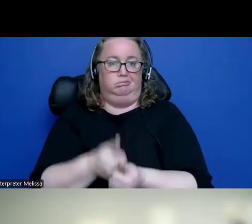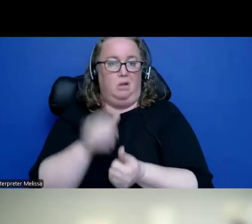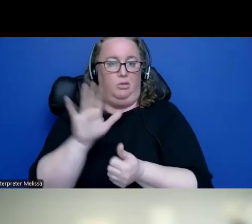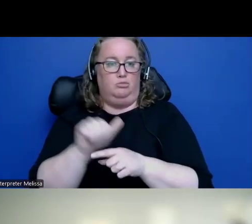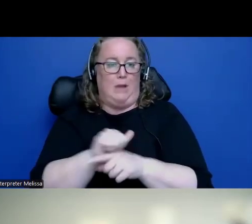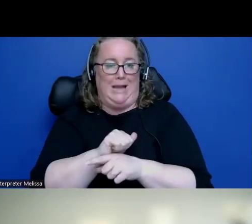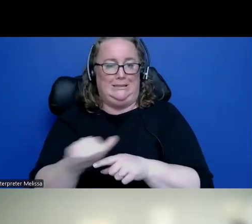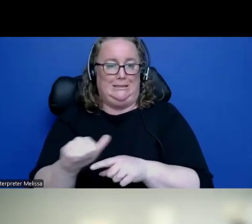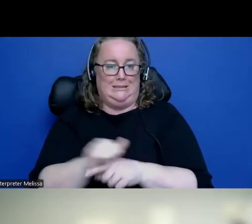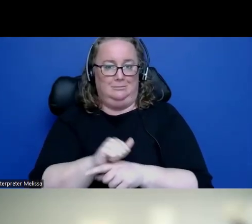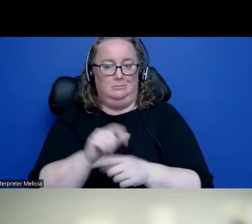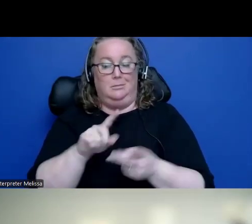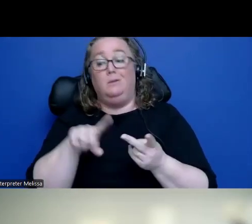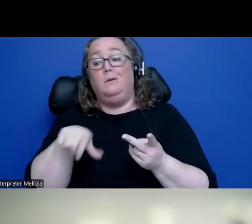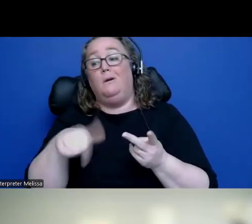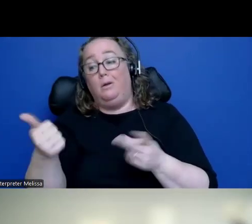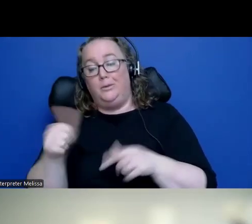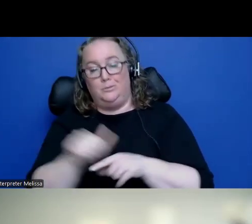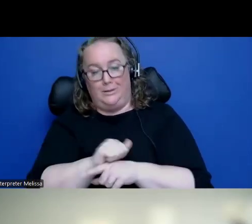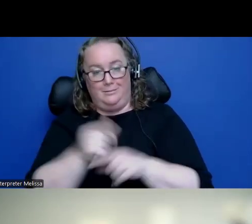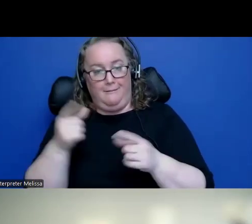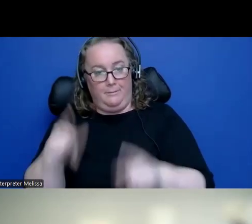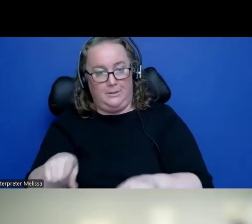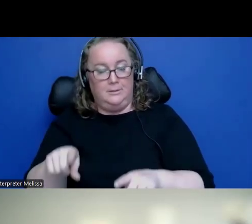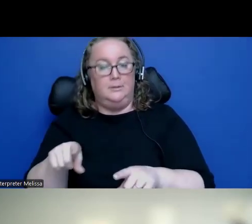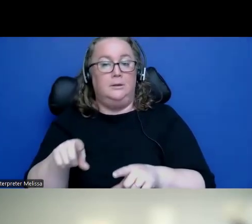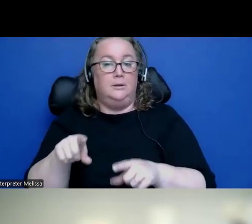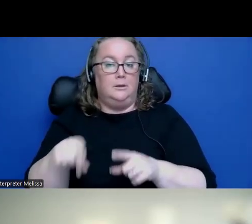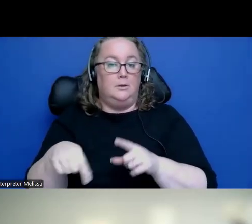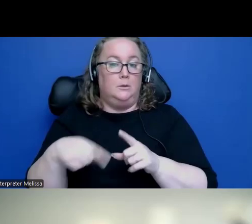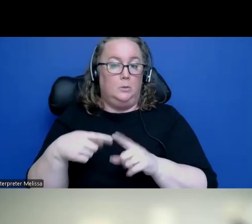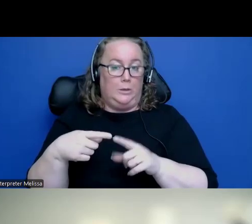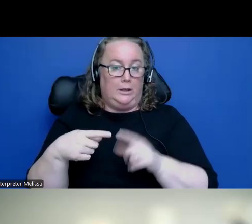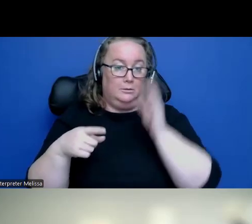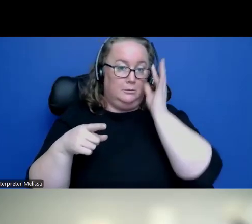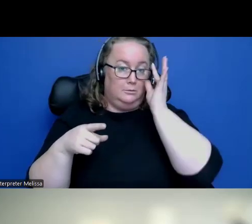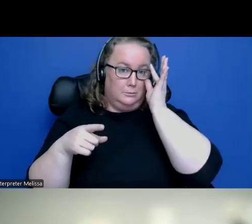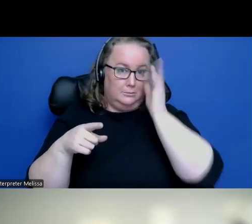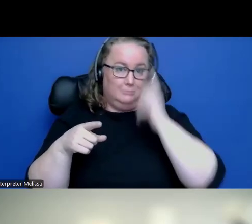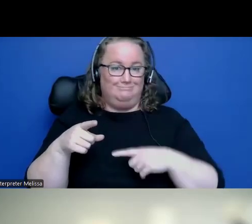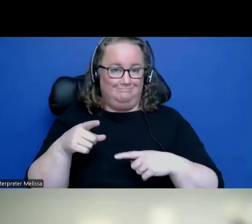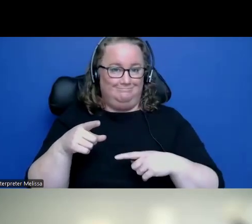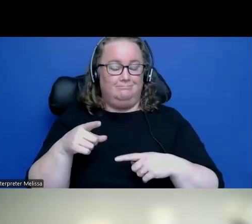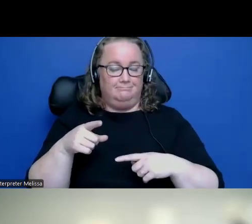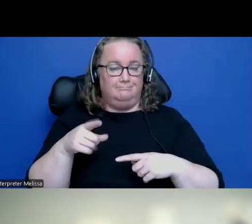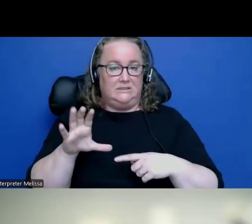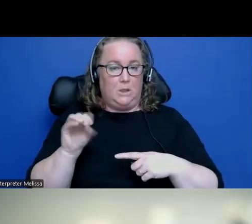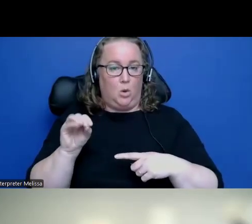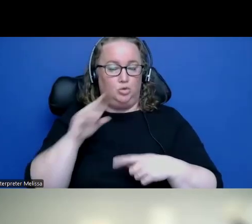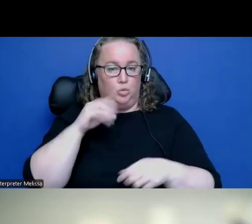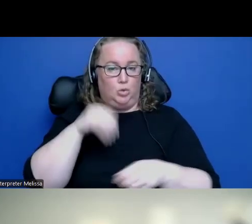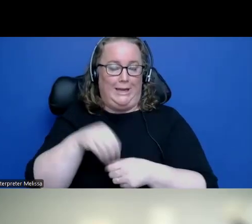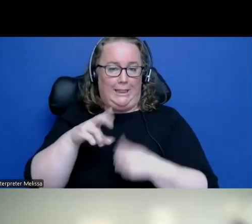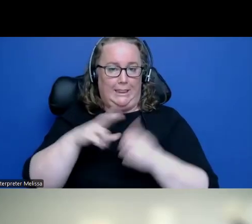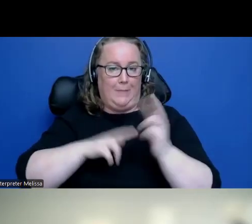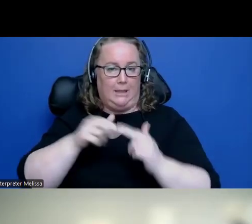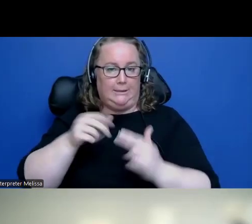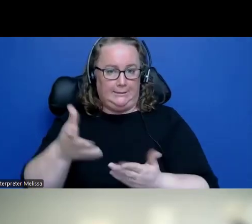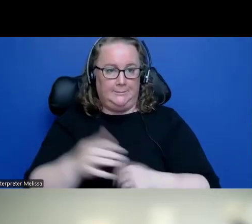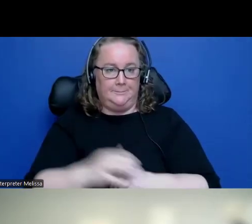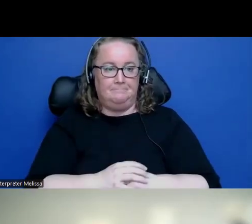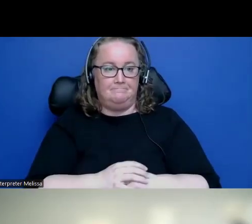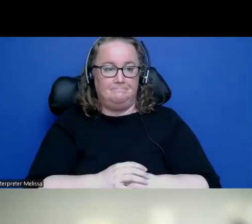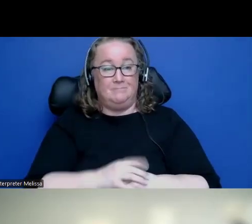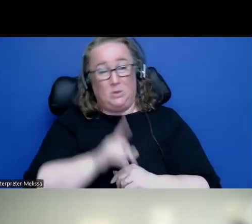other practices that took place while corrections officers were inside the facility. The need for